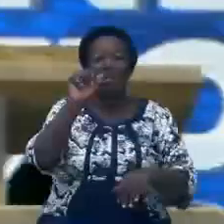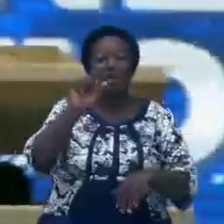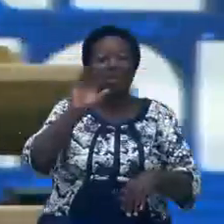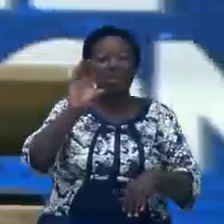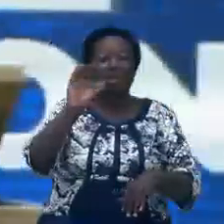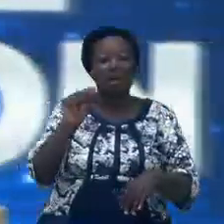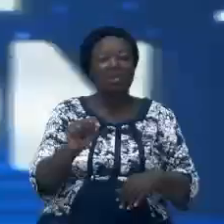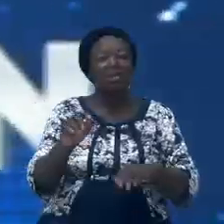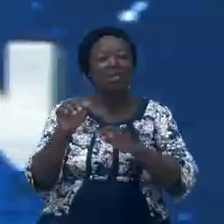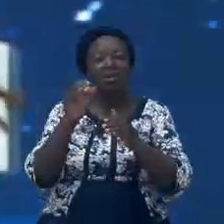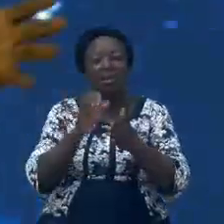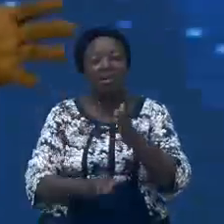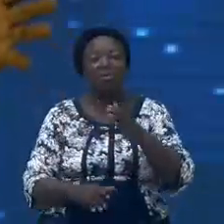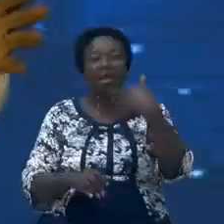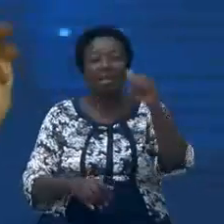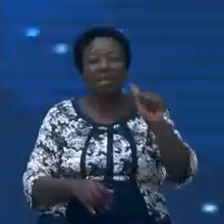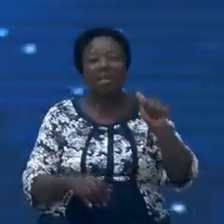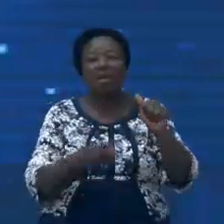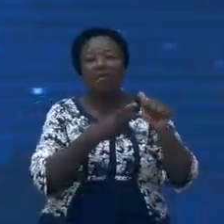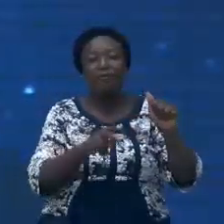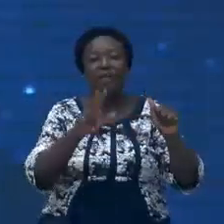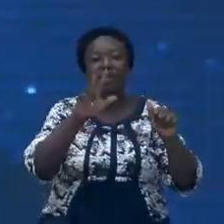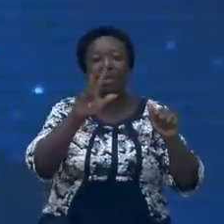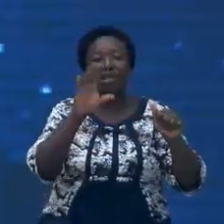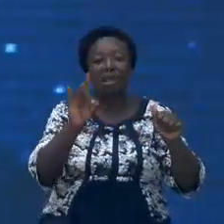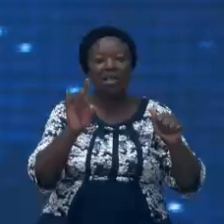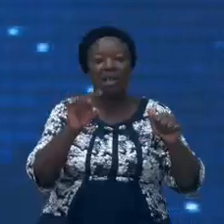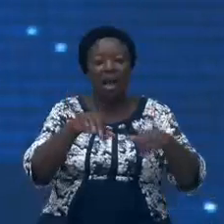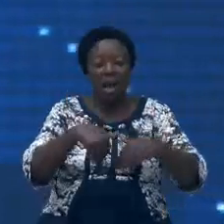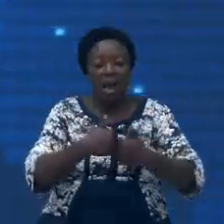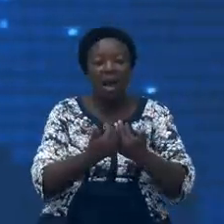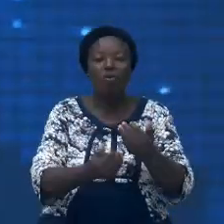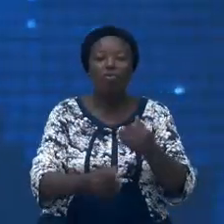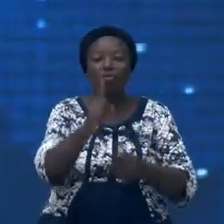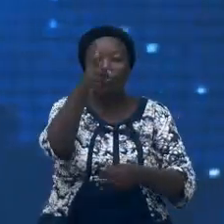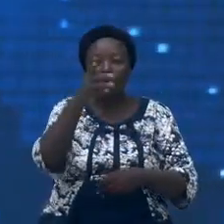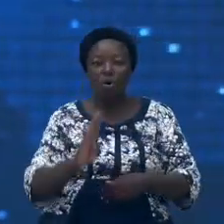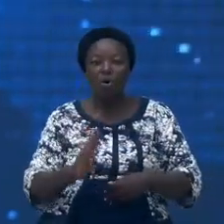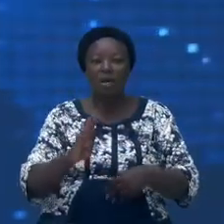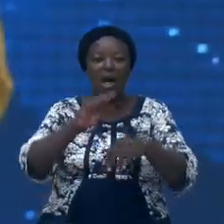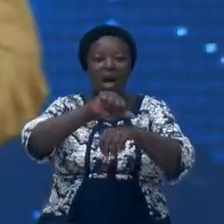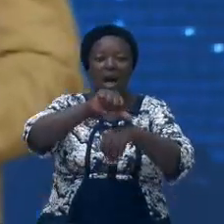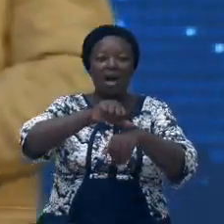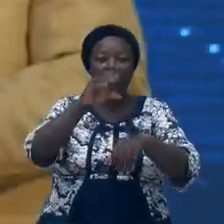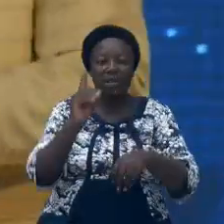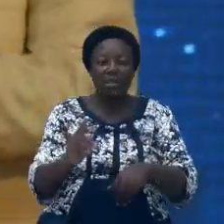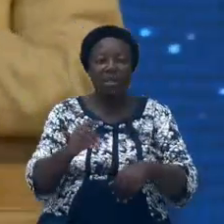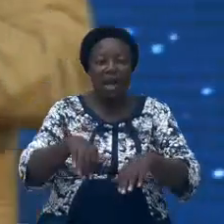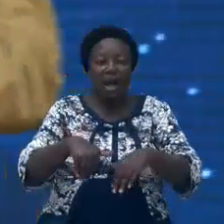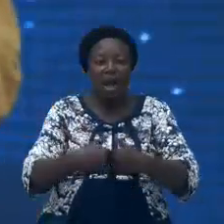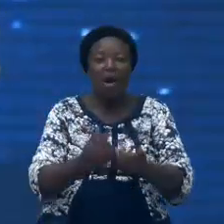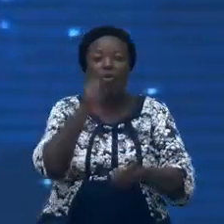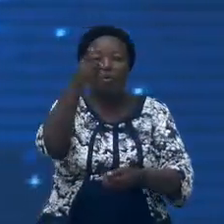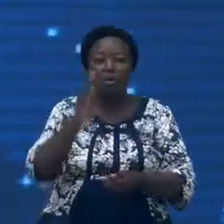meeting from verse 38 acts chapter 10 we're reading from verse 38 how gorge